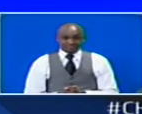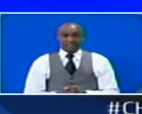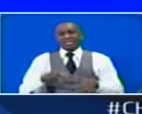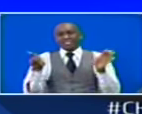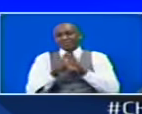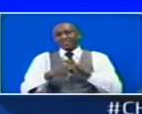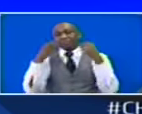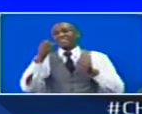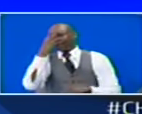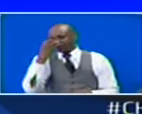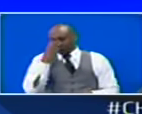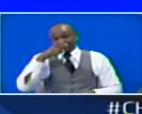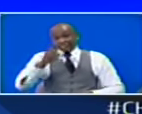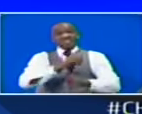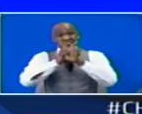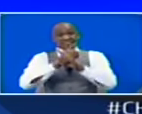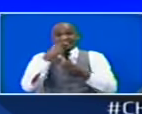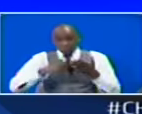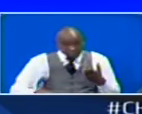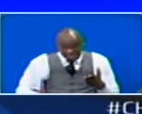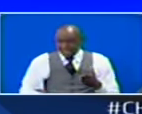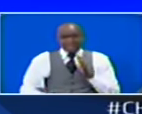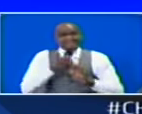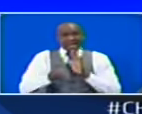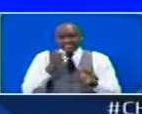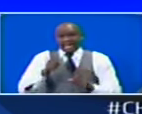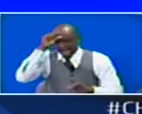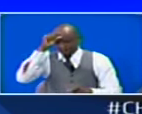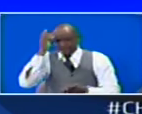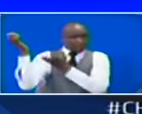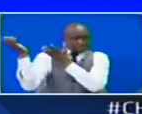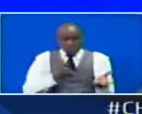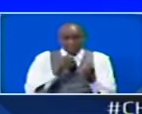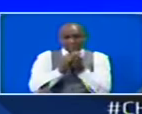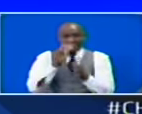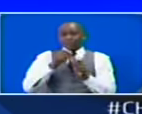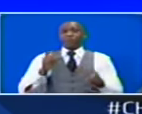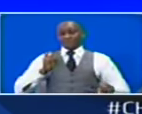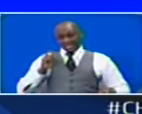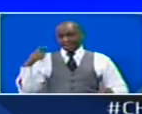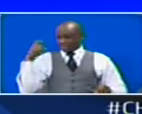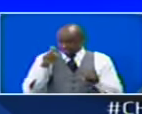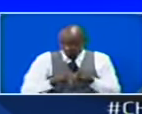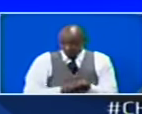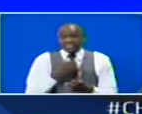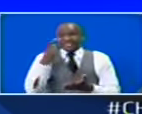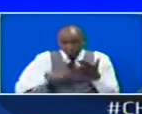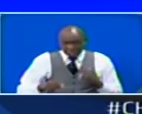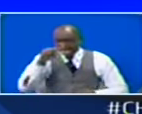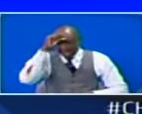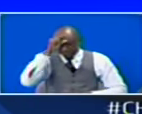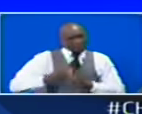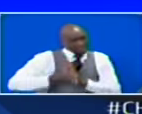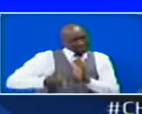Deputy President William Ruto has defended the speed with which the government imported maize from Mexico. Ruto says the government had to move